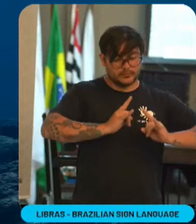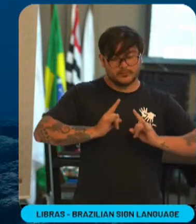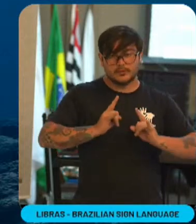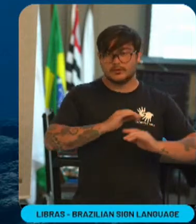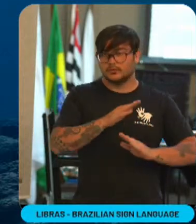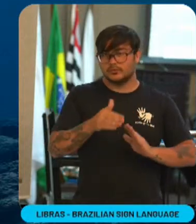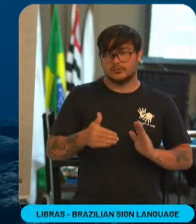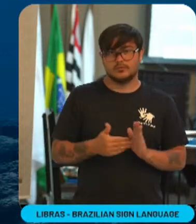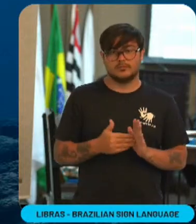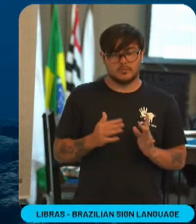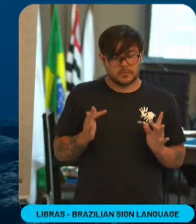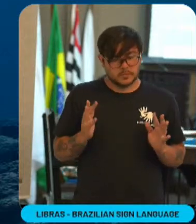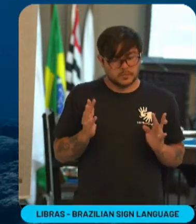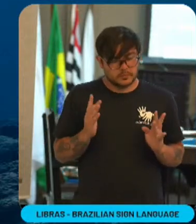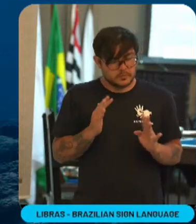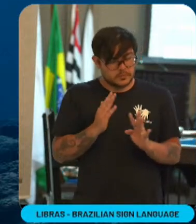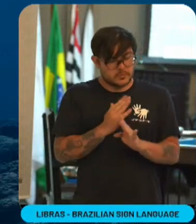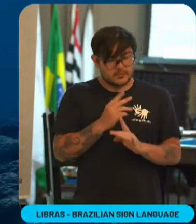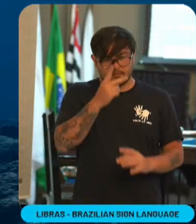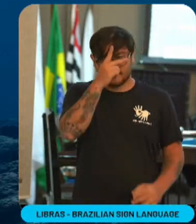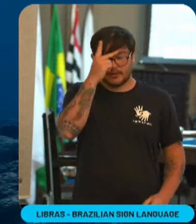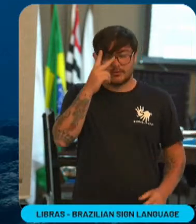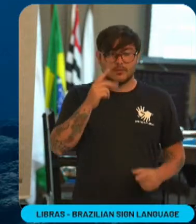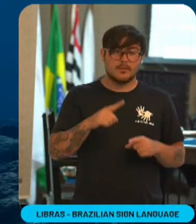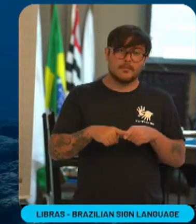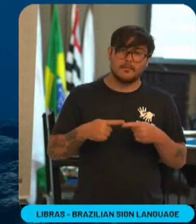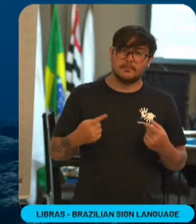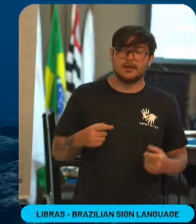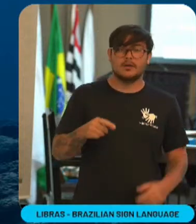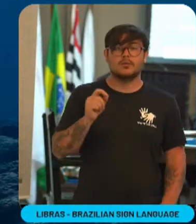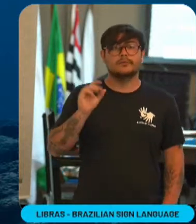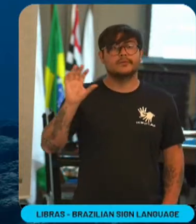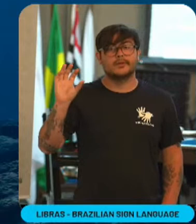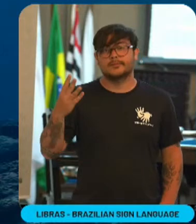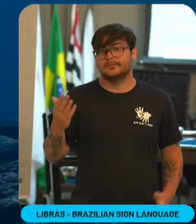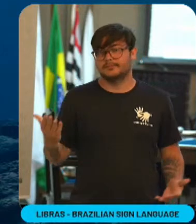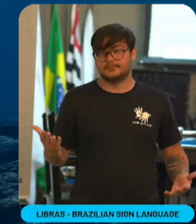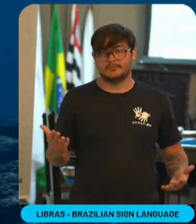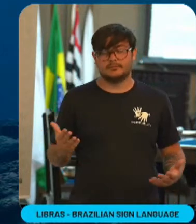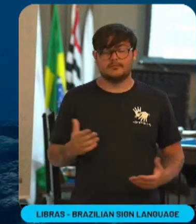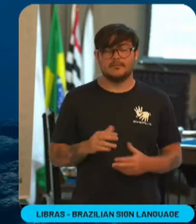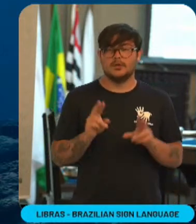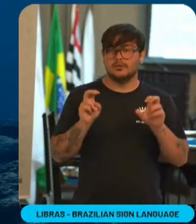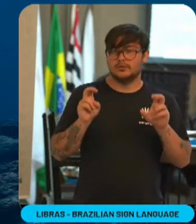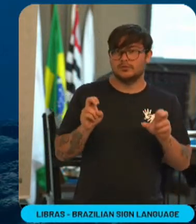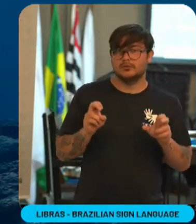island. So the island is highly populated.